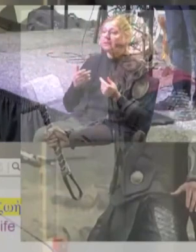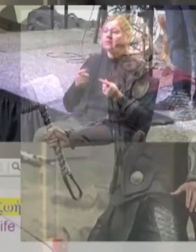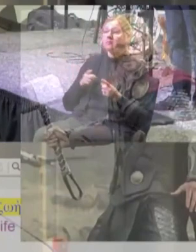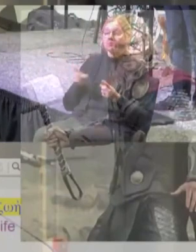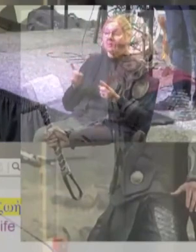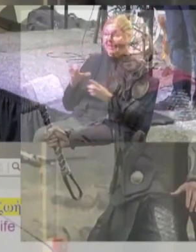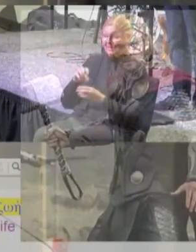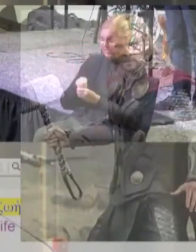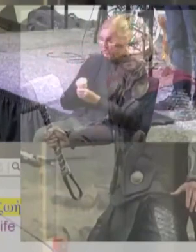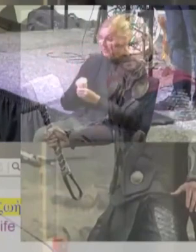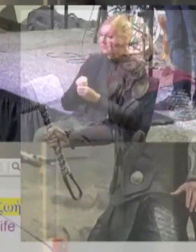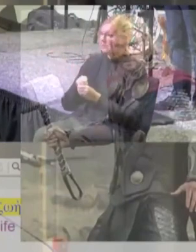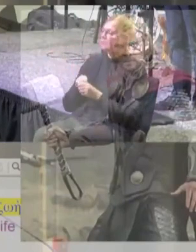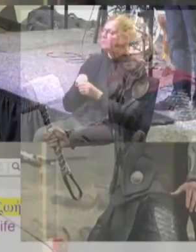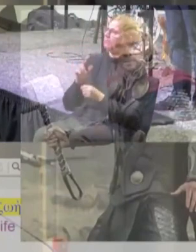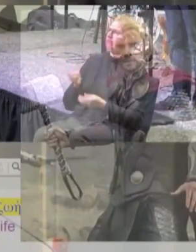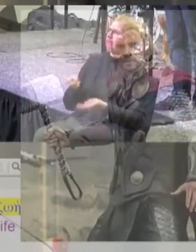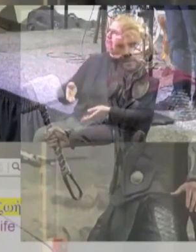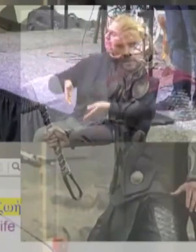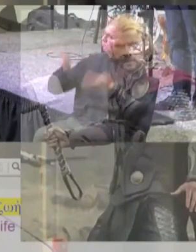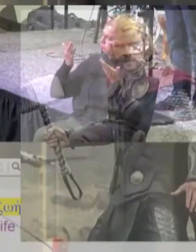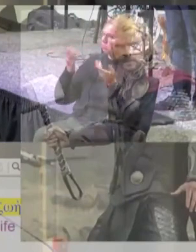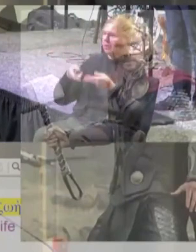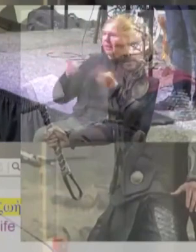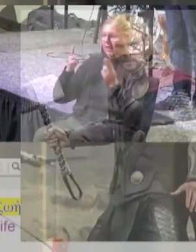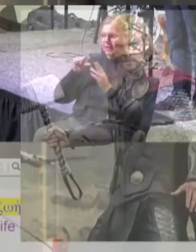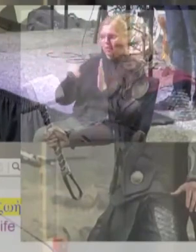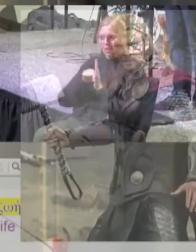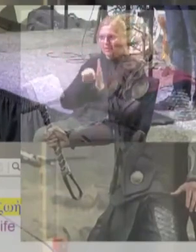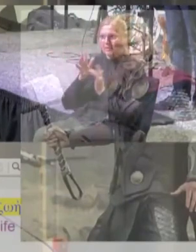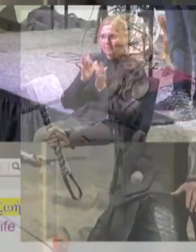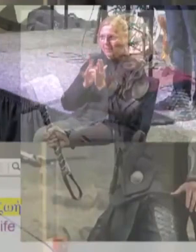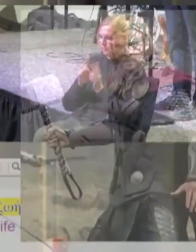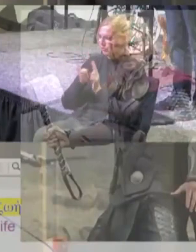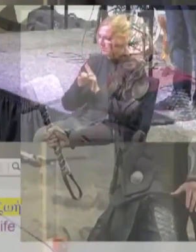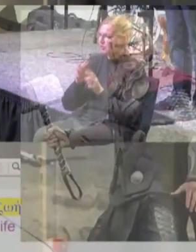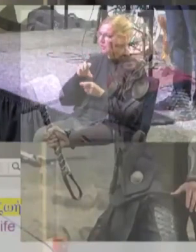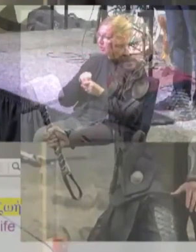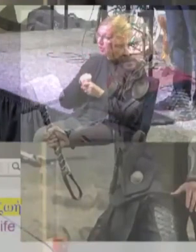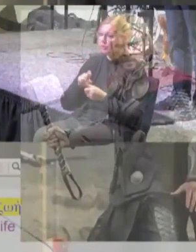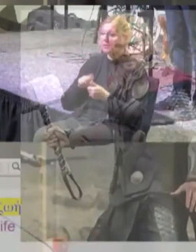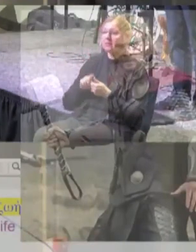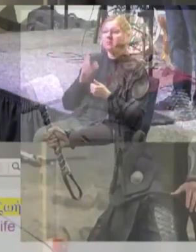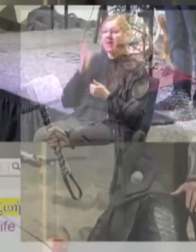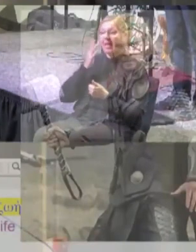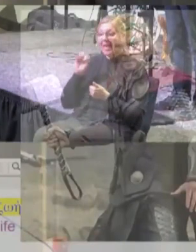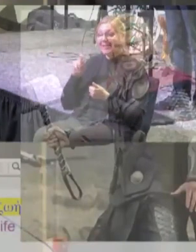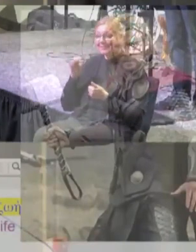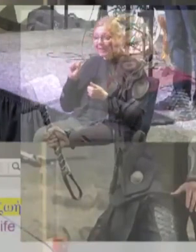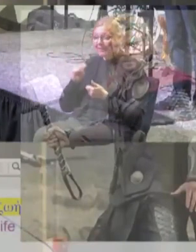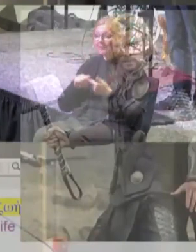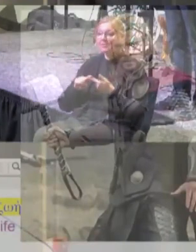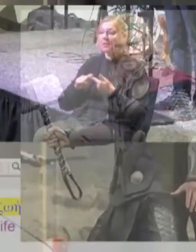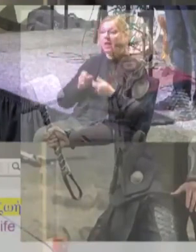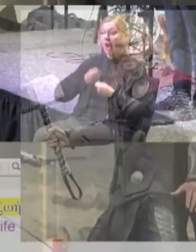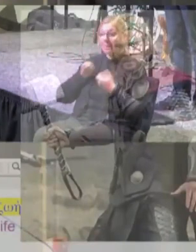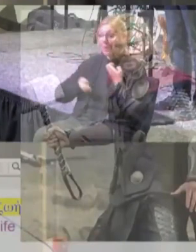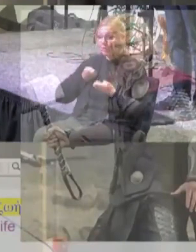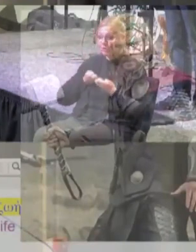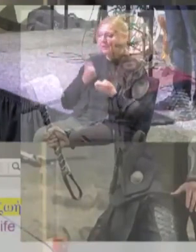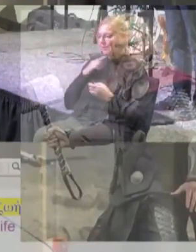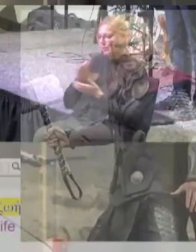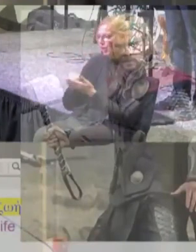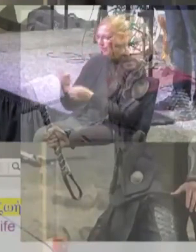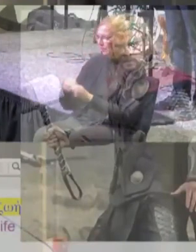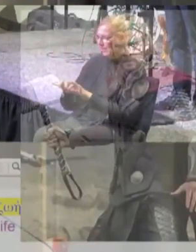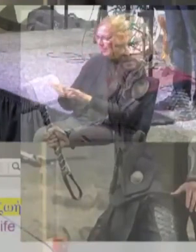Engagement, and hence quality Bible translation, must involve aesthetics, emotion, as we learn from sign language translation, and